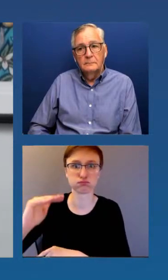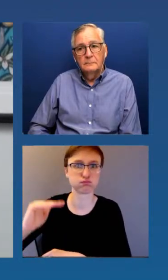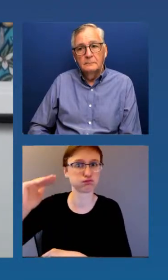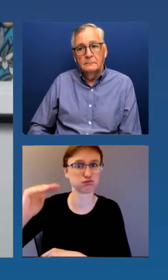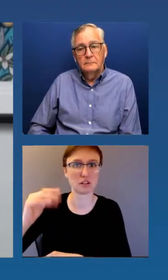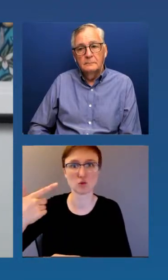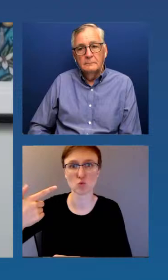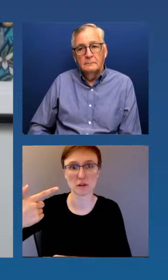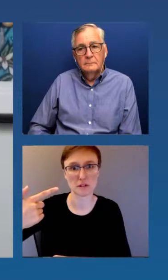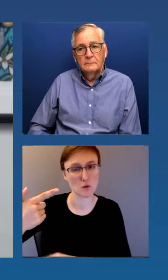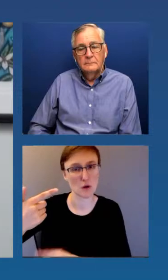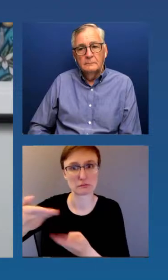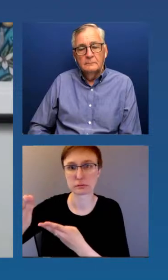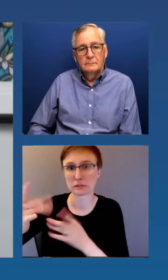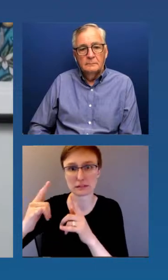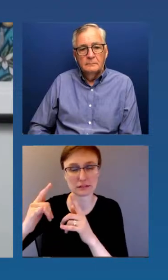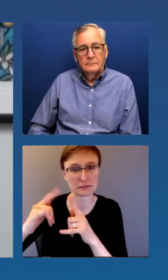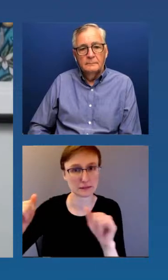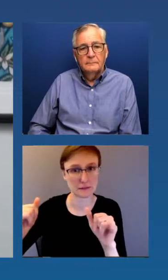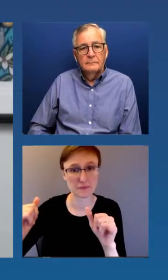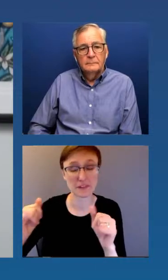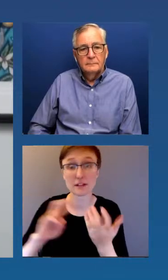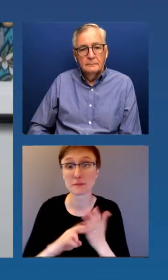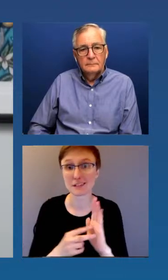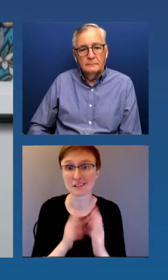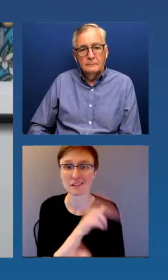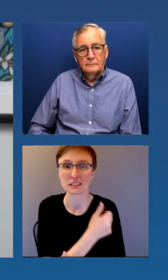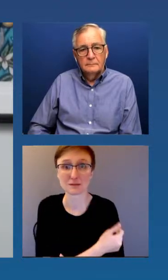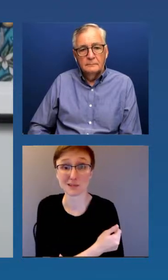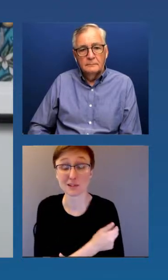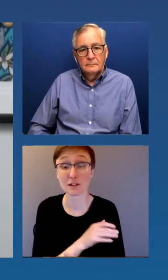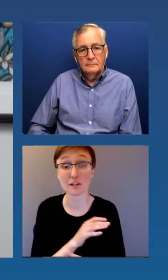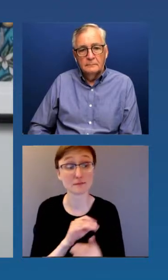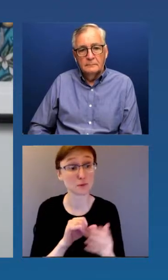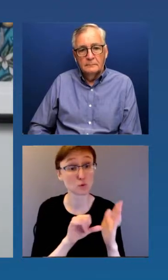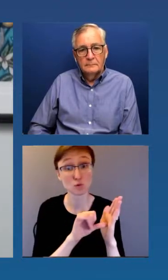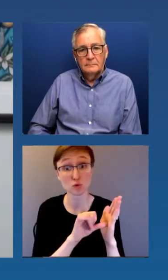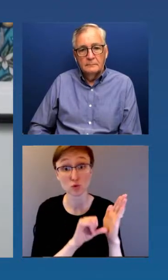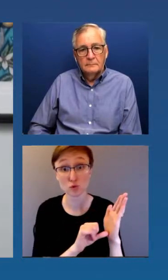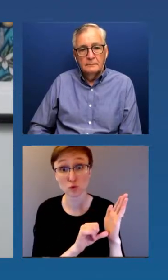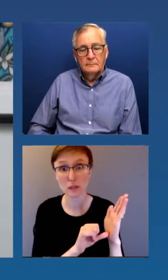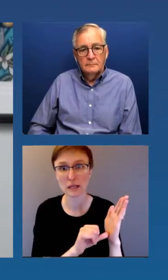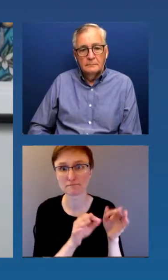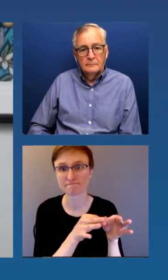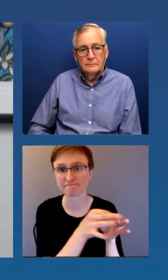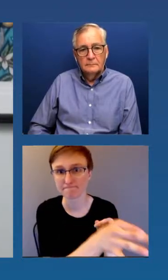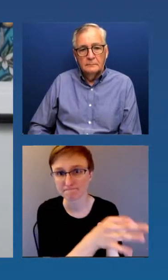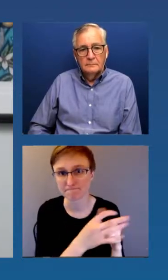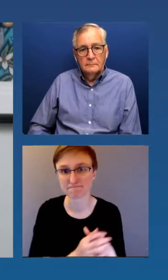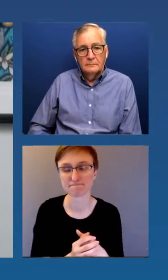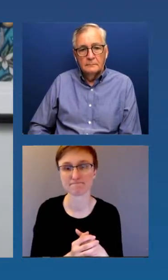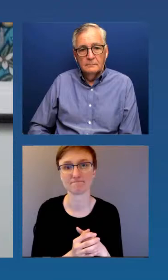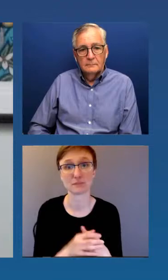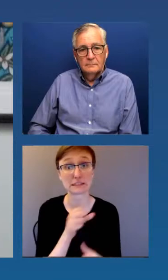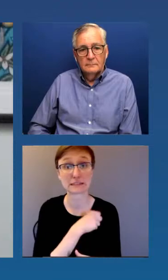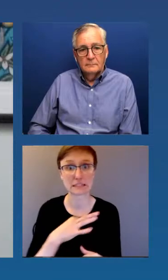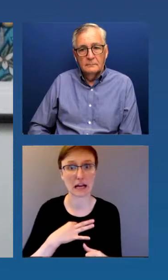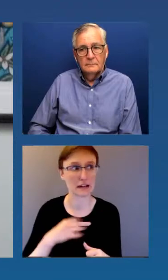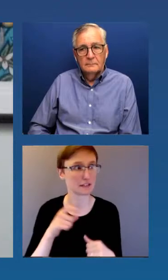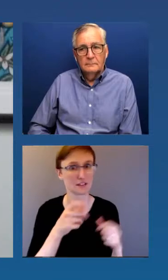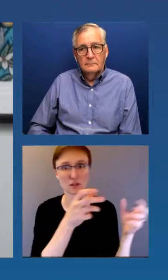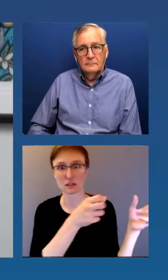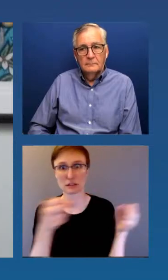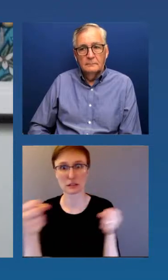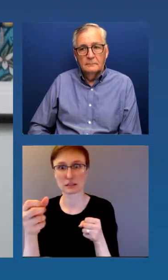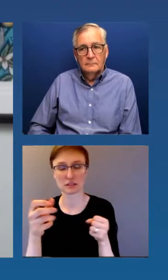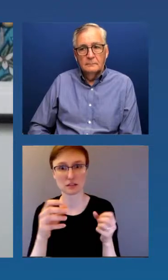when the hospitals had to stop their elective surgery. They had to redeploy their staff. I think CHEO was taking adults, right?